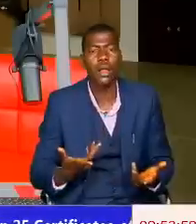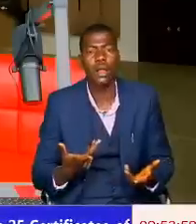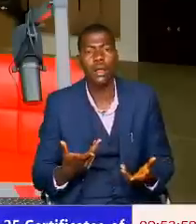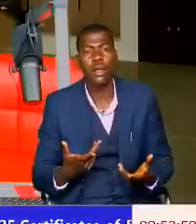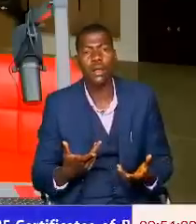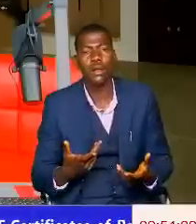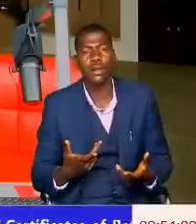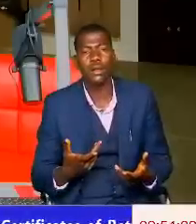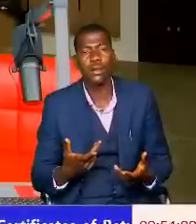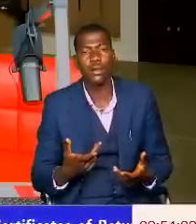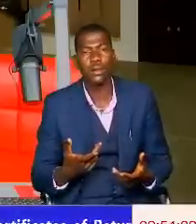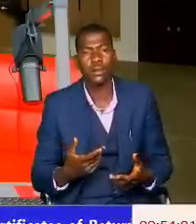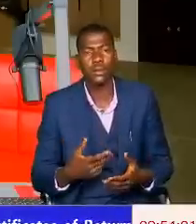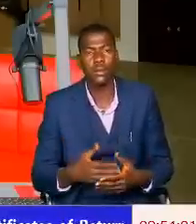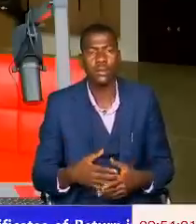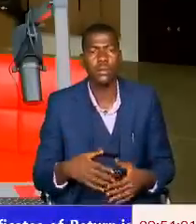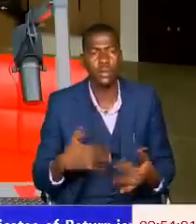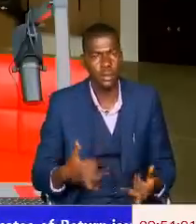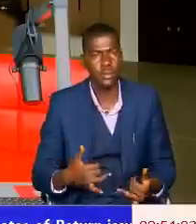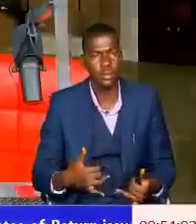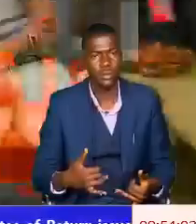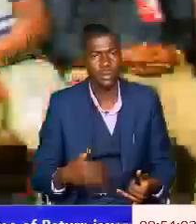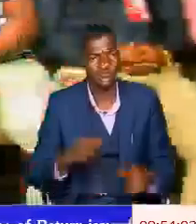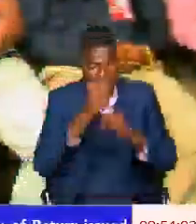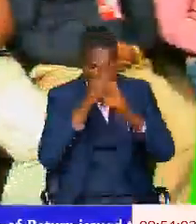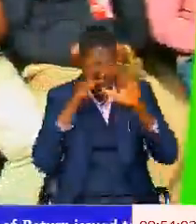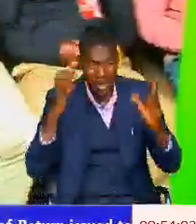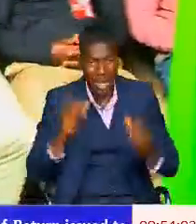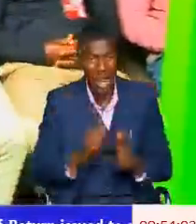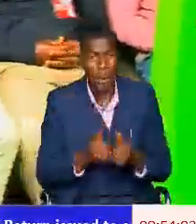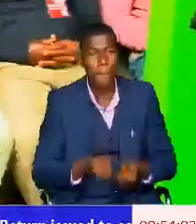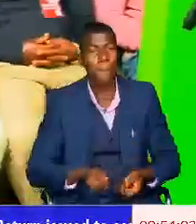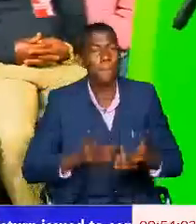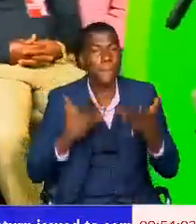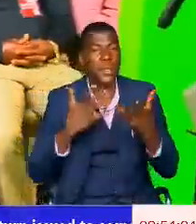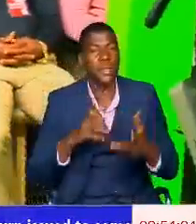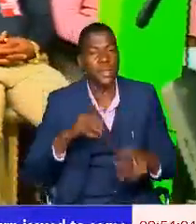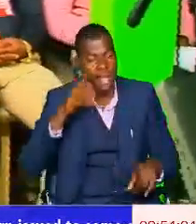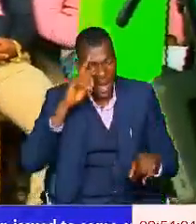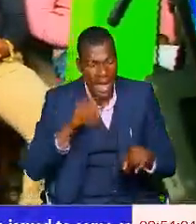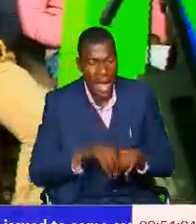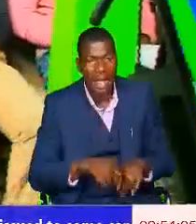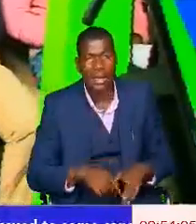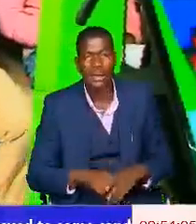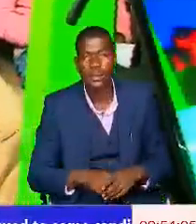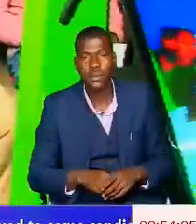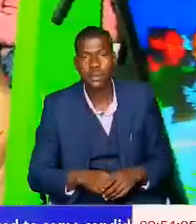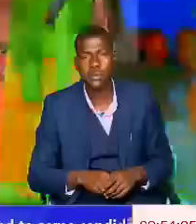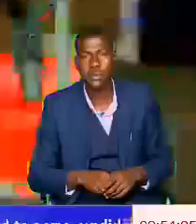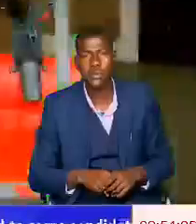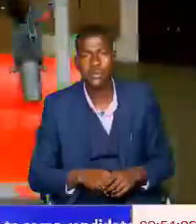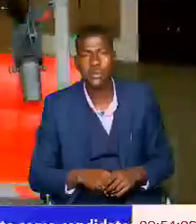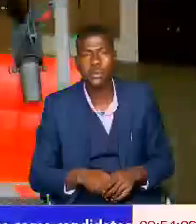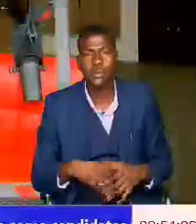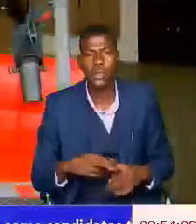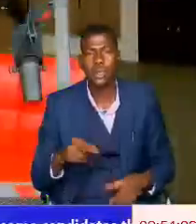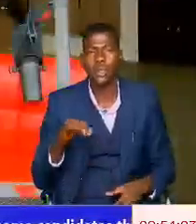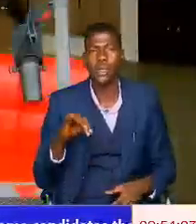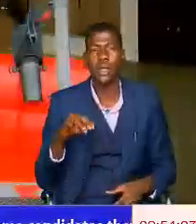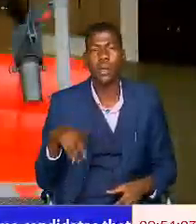night, una go look for stamp. Imagine how many agreements then they write. Where NIPOST no they even